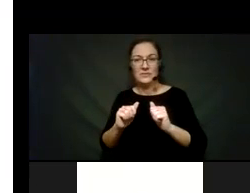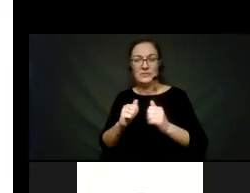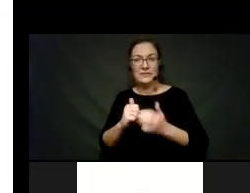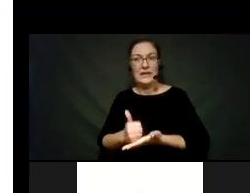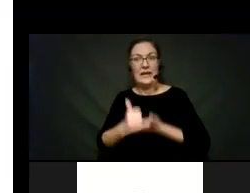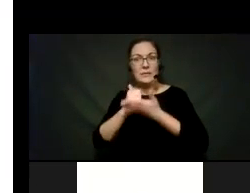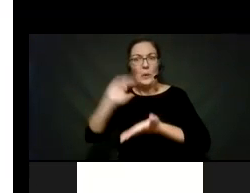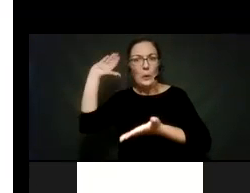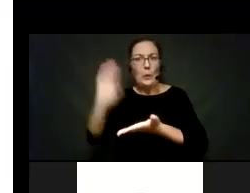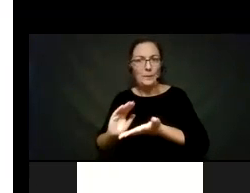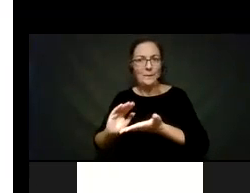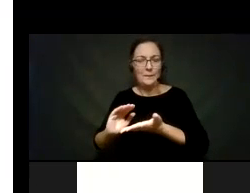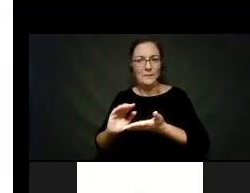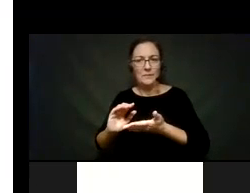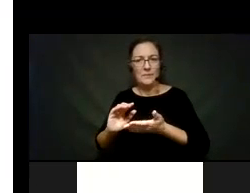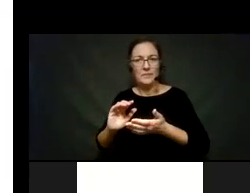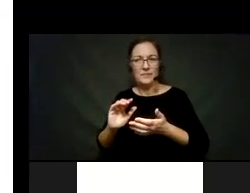possible.